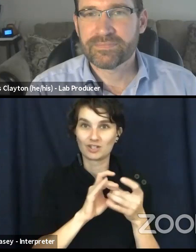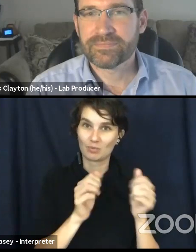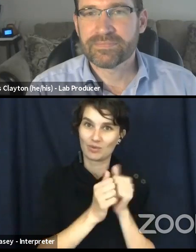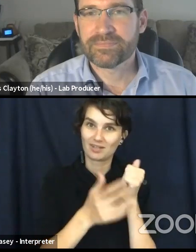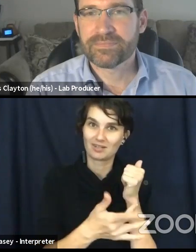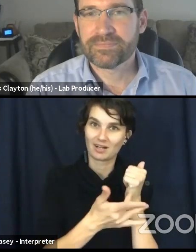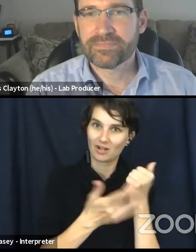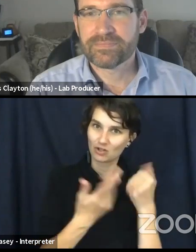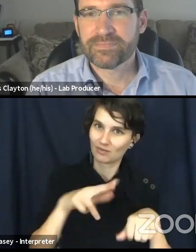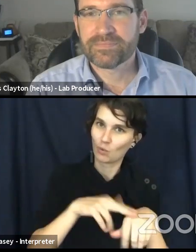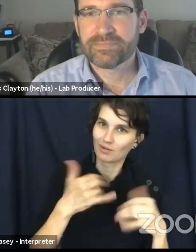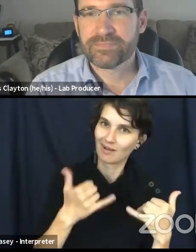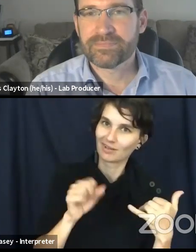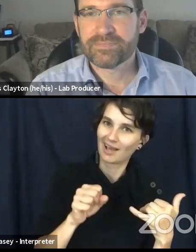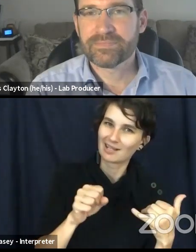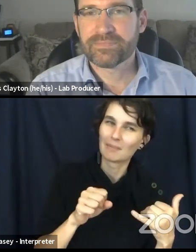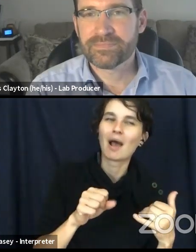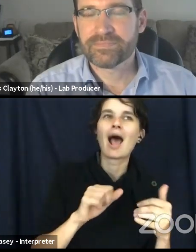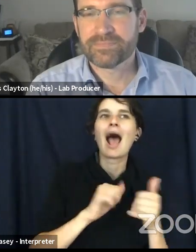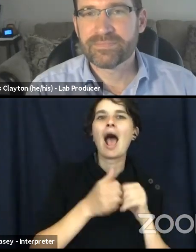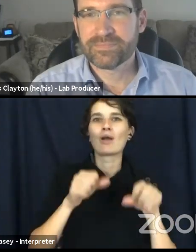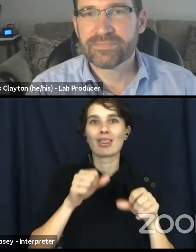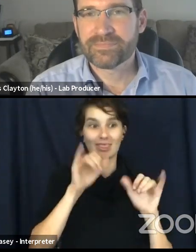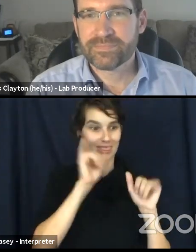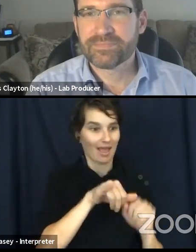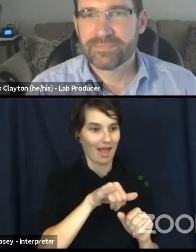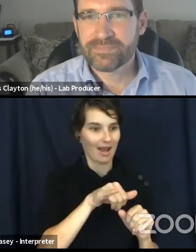also bring our attention to what is not that?